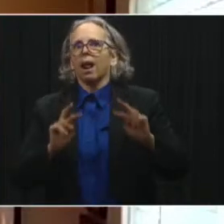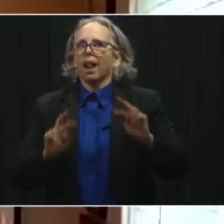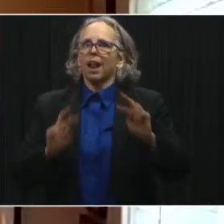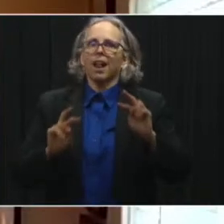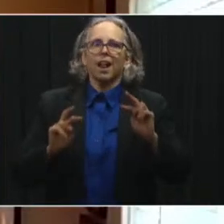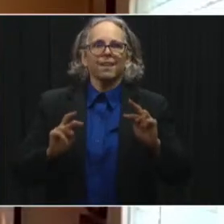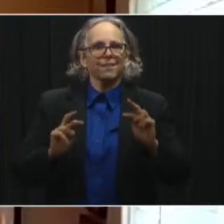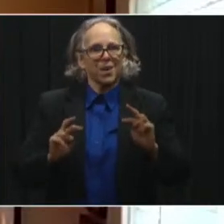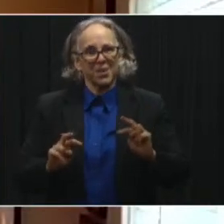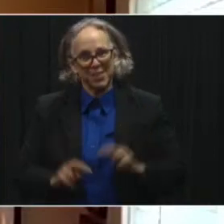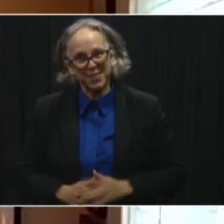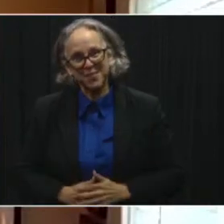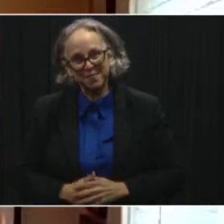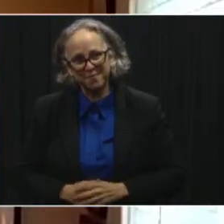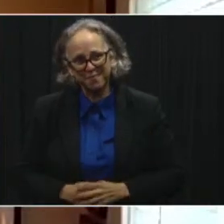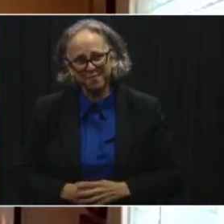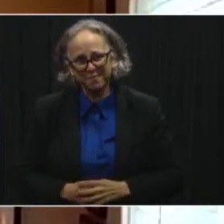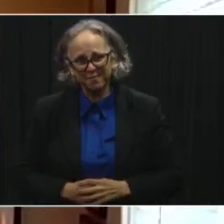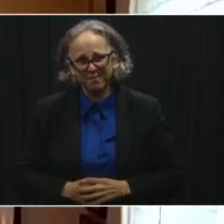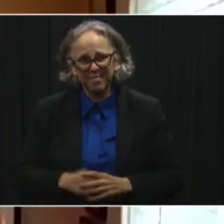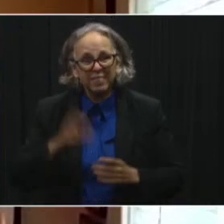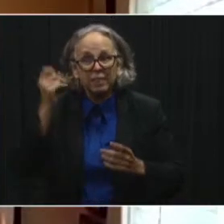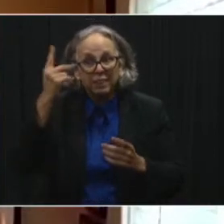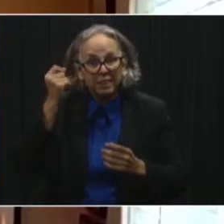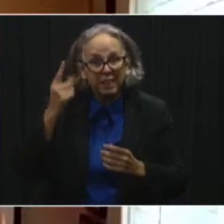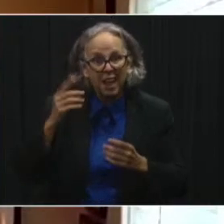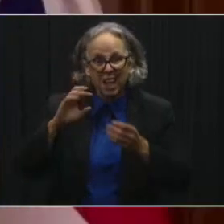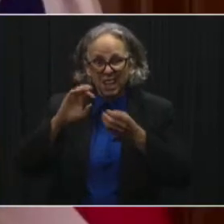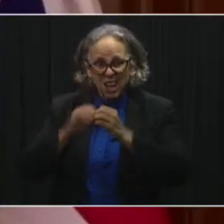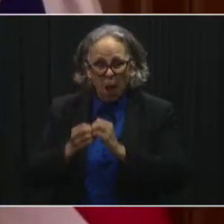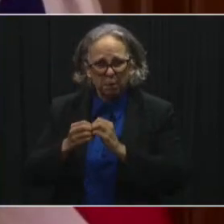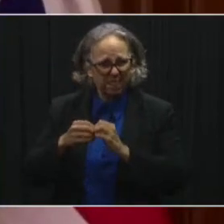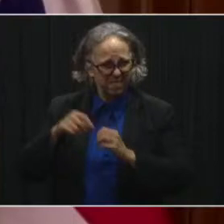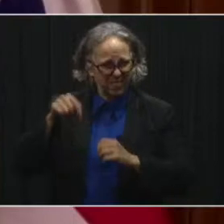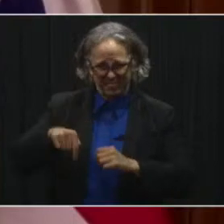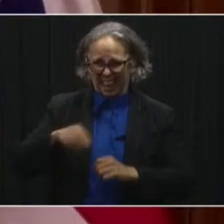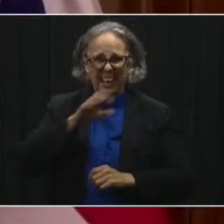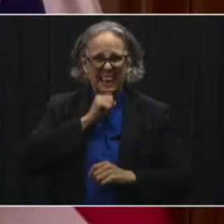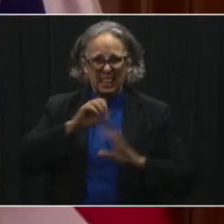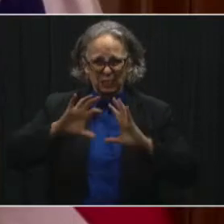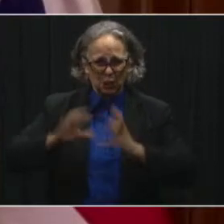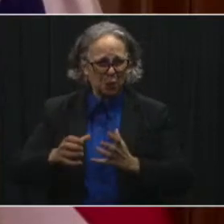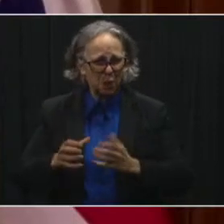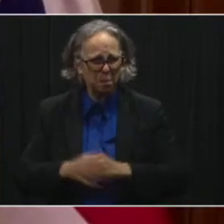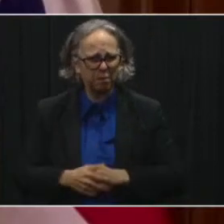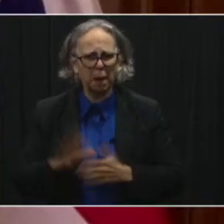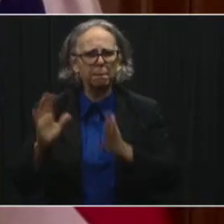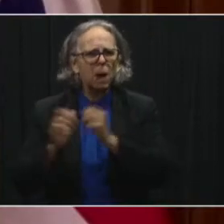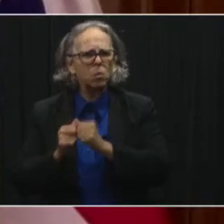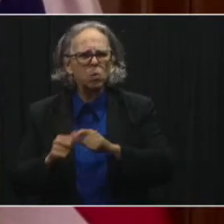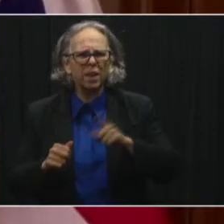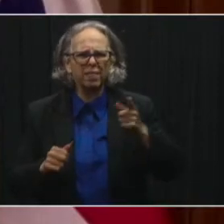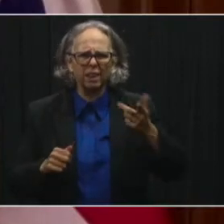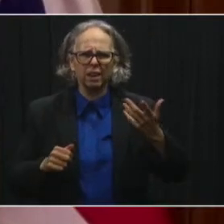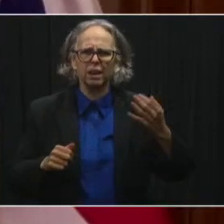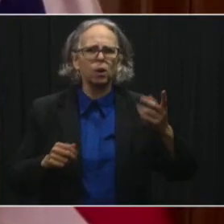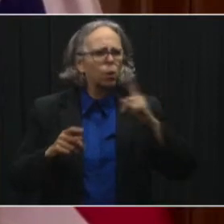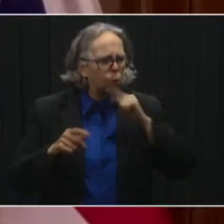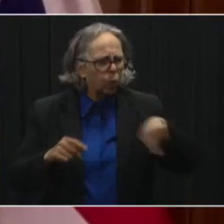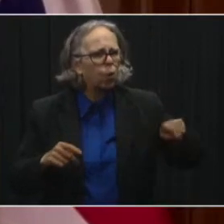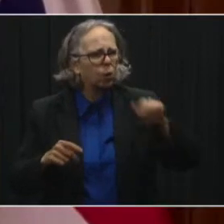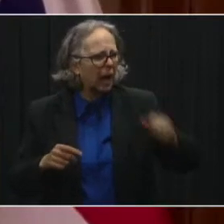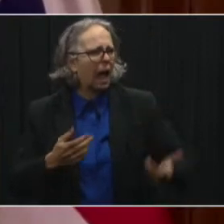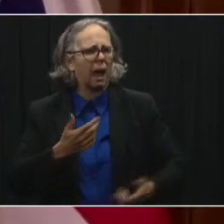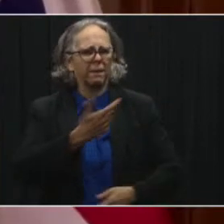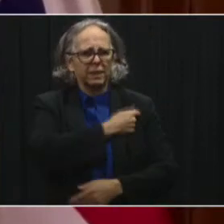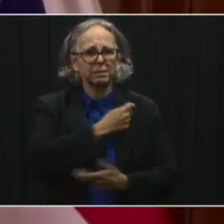we continue to look at the numbers for those people who have been eligible for some time. And if you go from 20 to 40, we're right